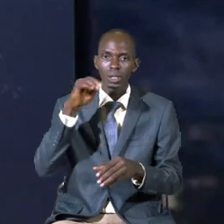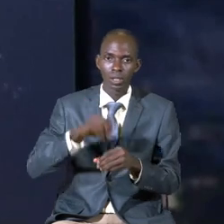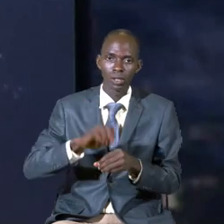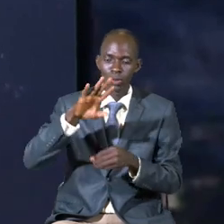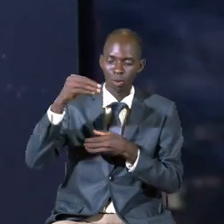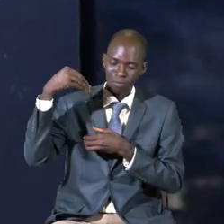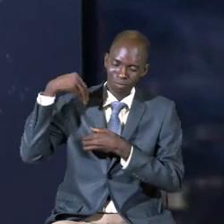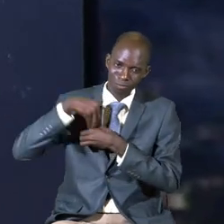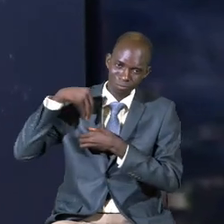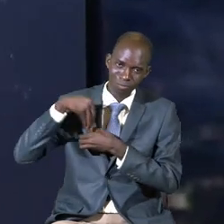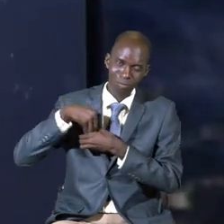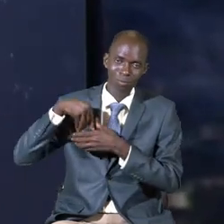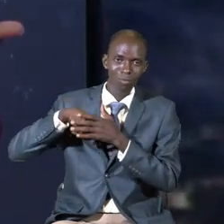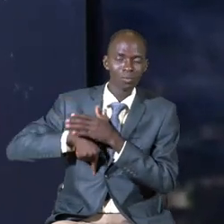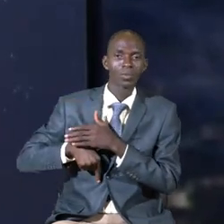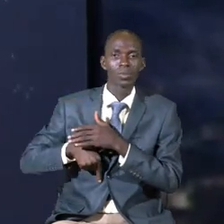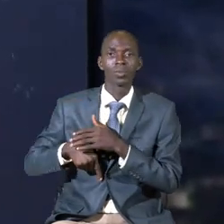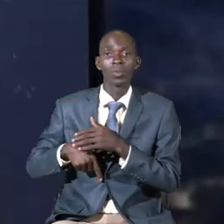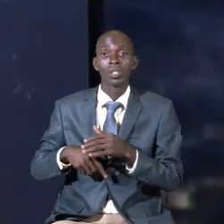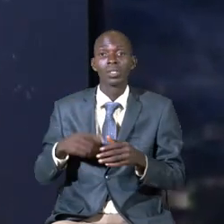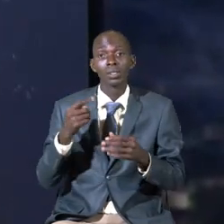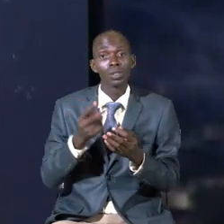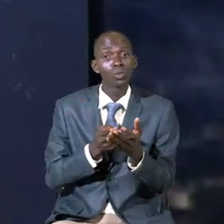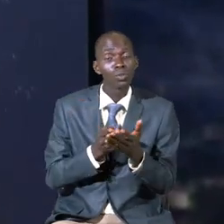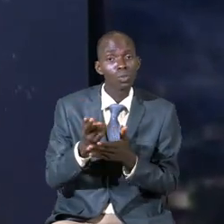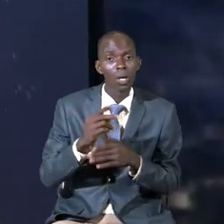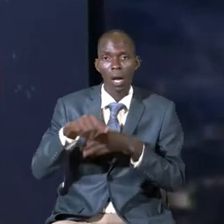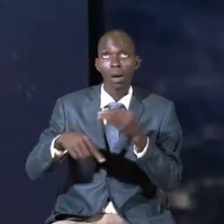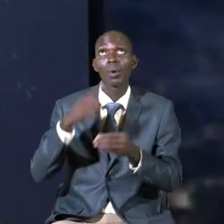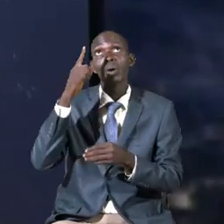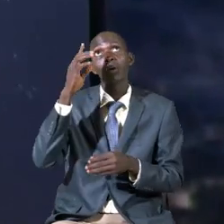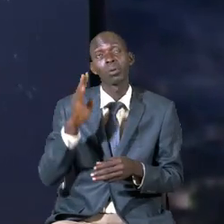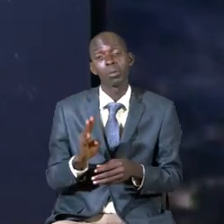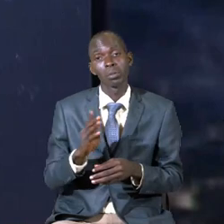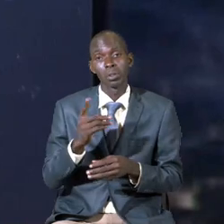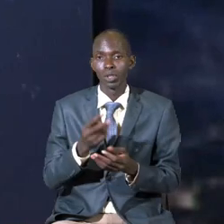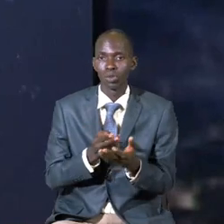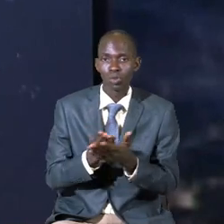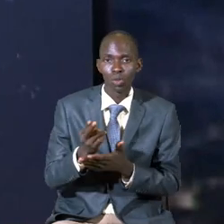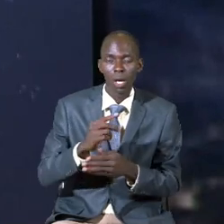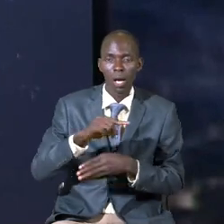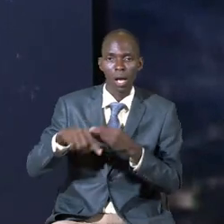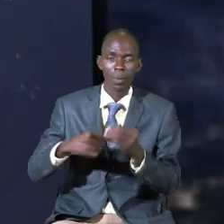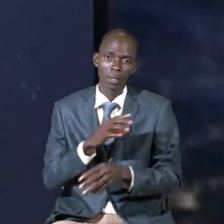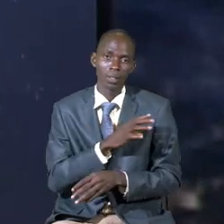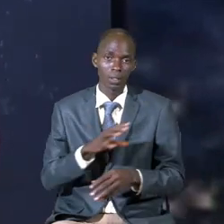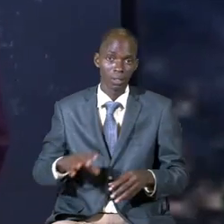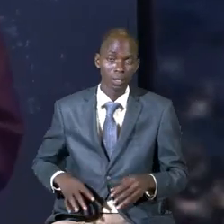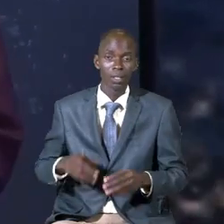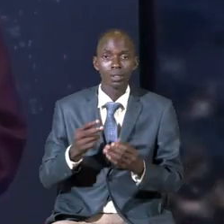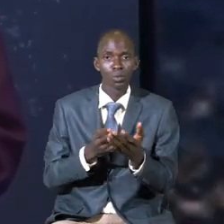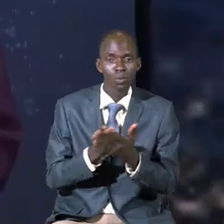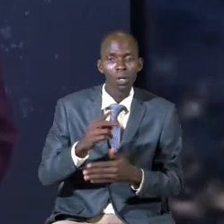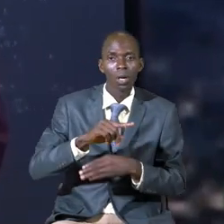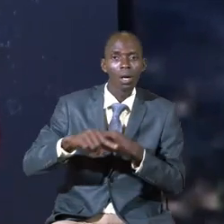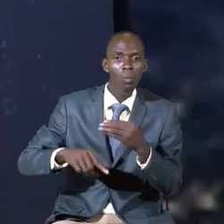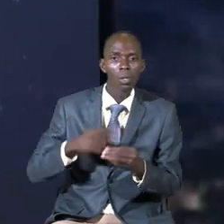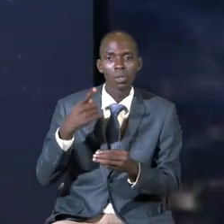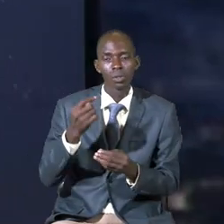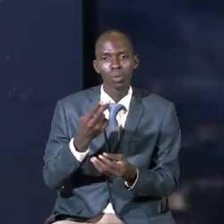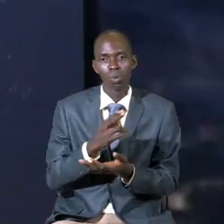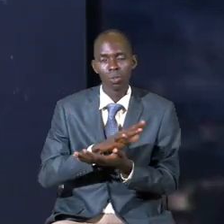parts the truth about god the truth about christ the truth about the holy